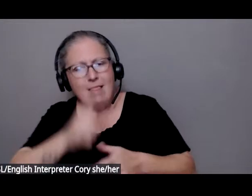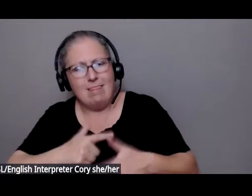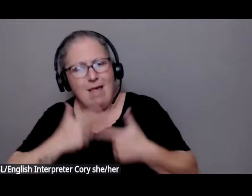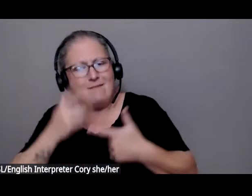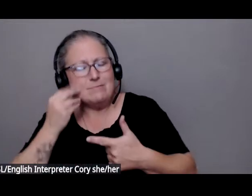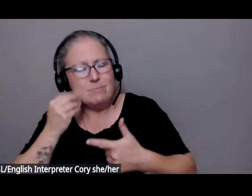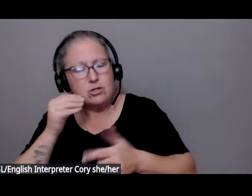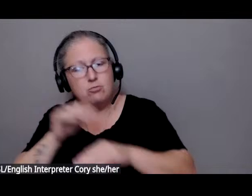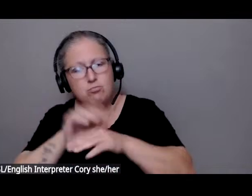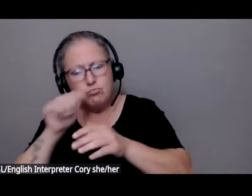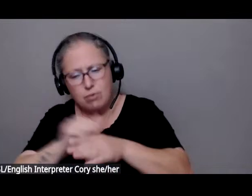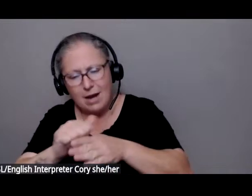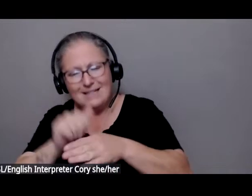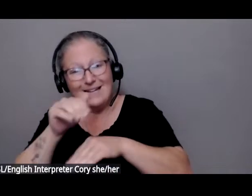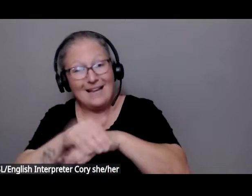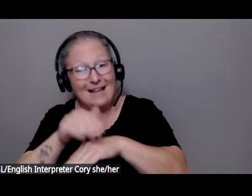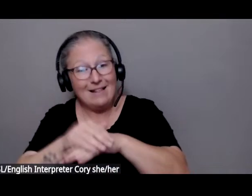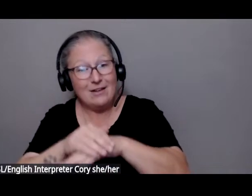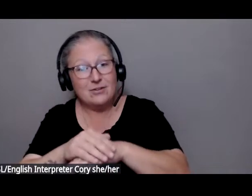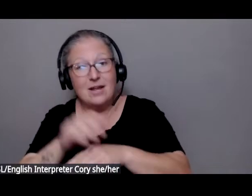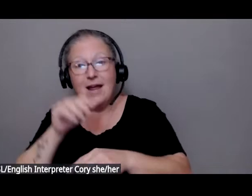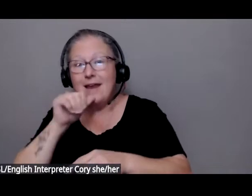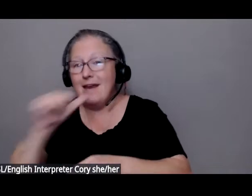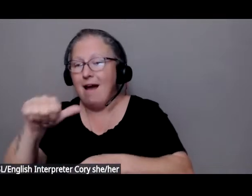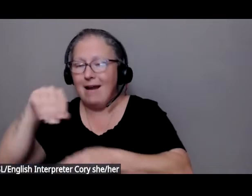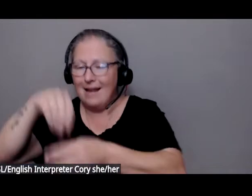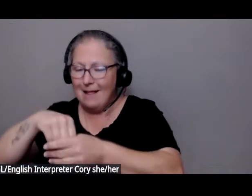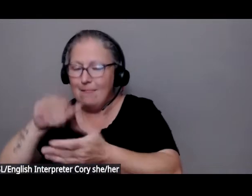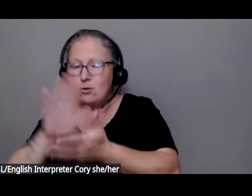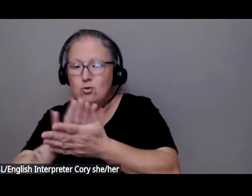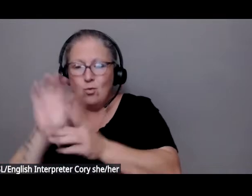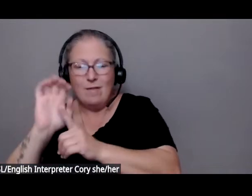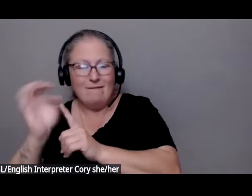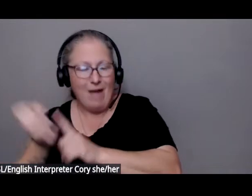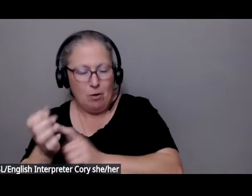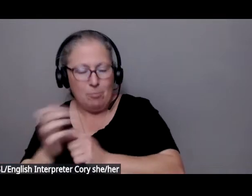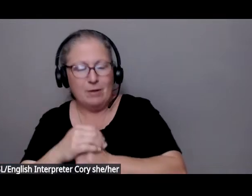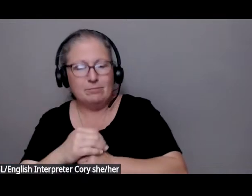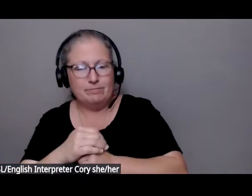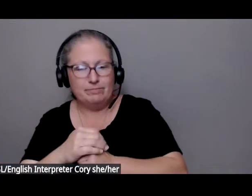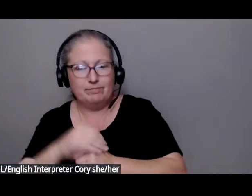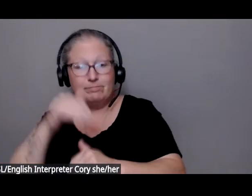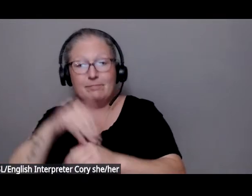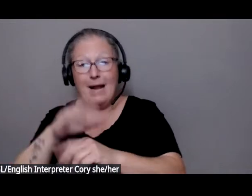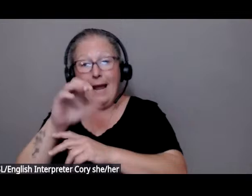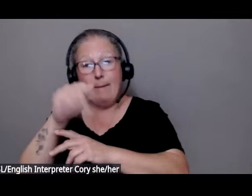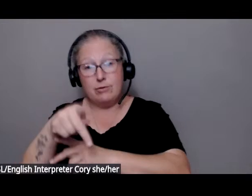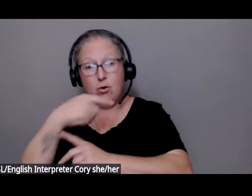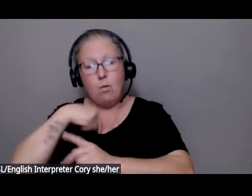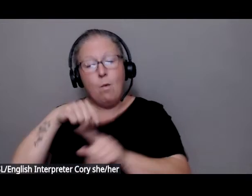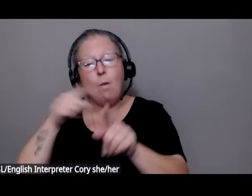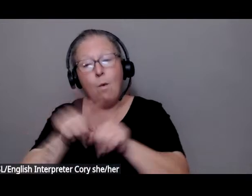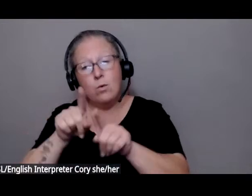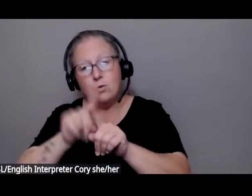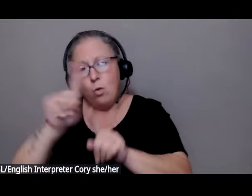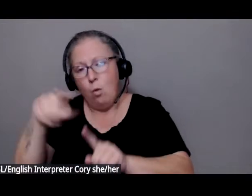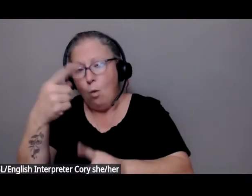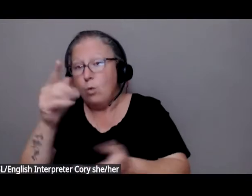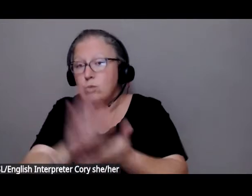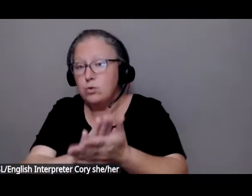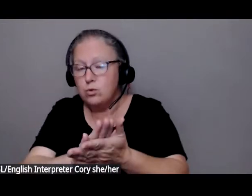practicing English in a non-school environment. At Cappuccino, we are also the only school in the district